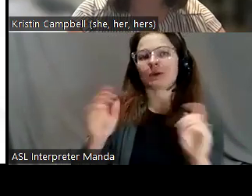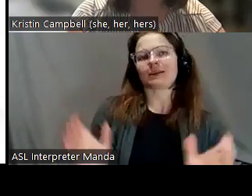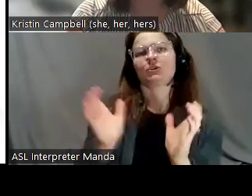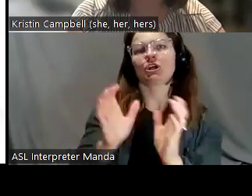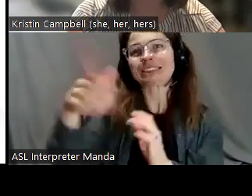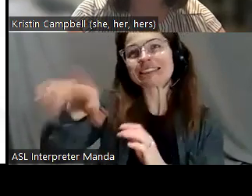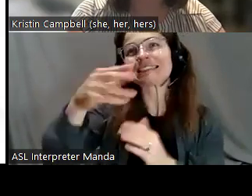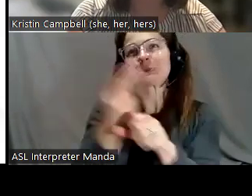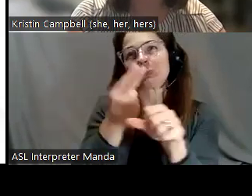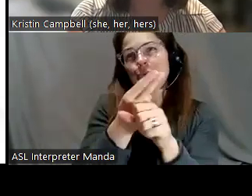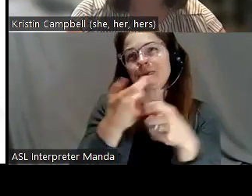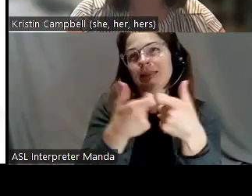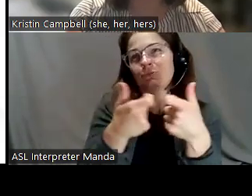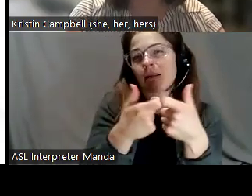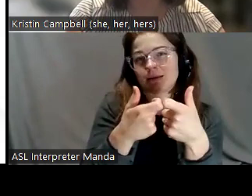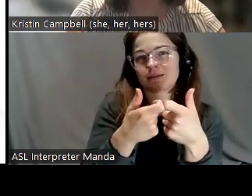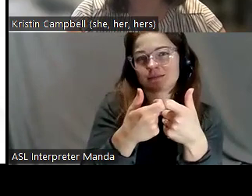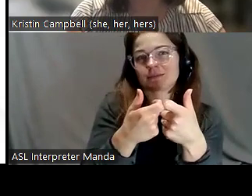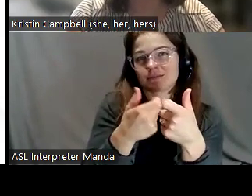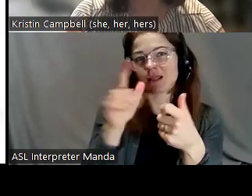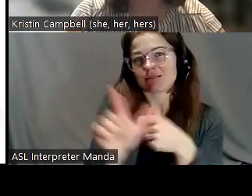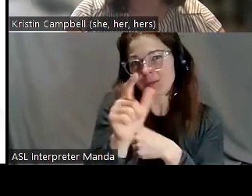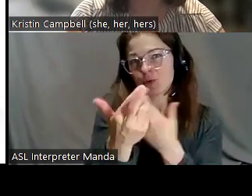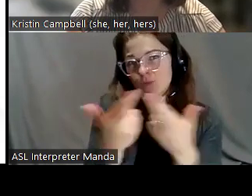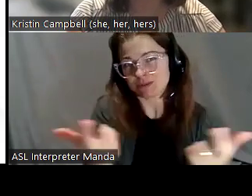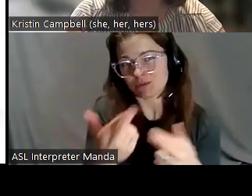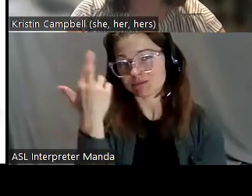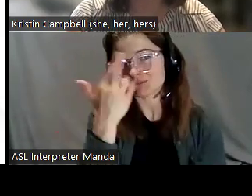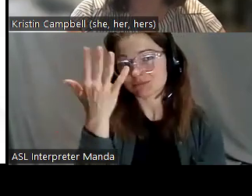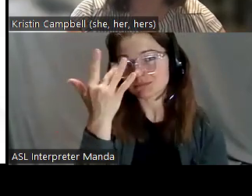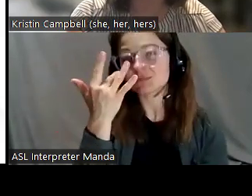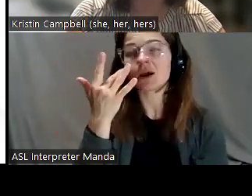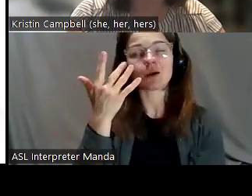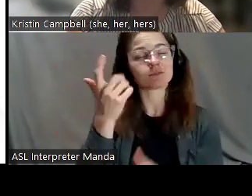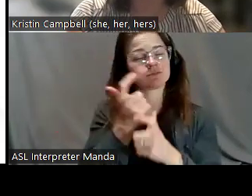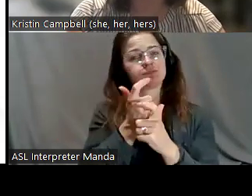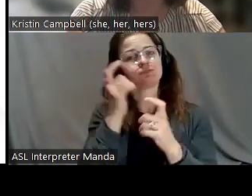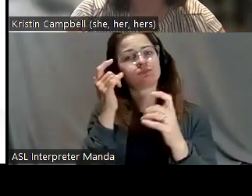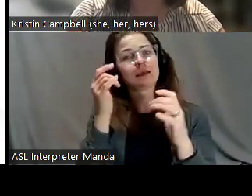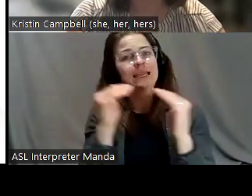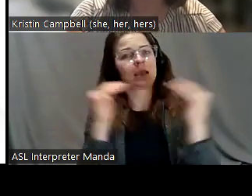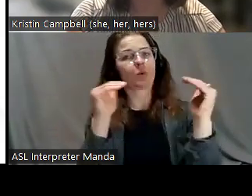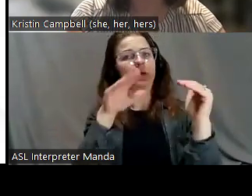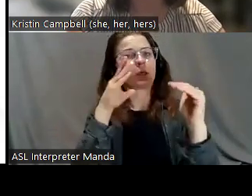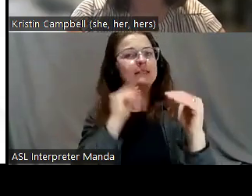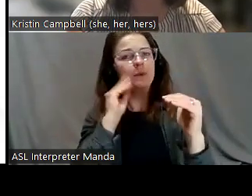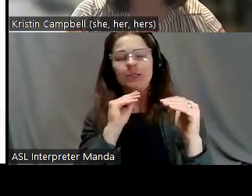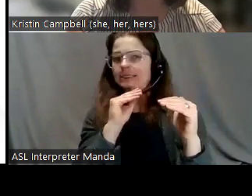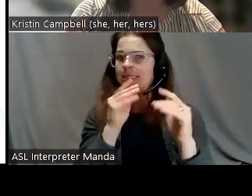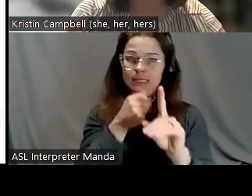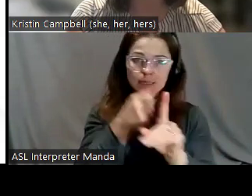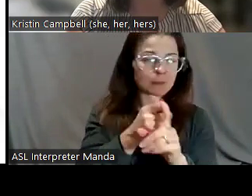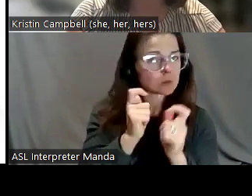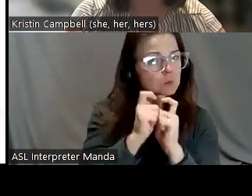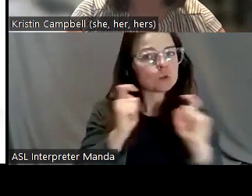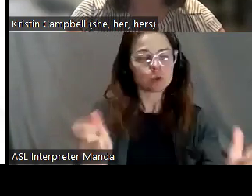electronic resources so that there is a large impact on having these equitable experiences available to students because